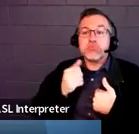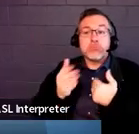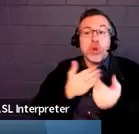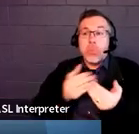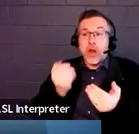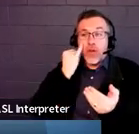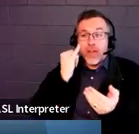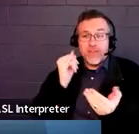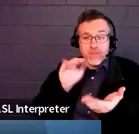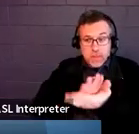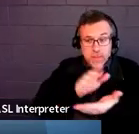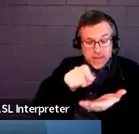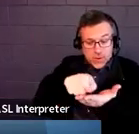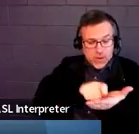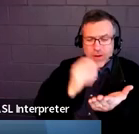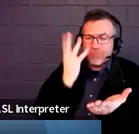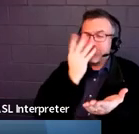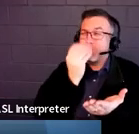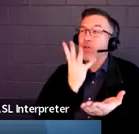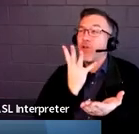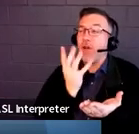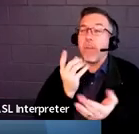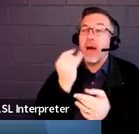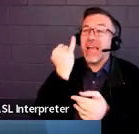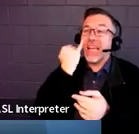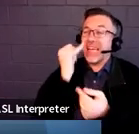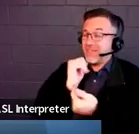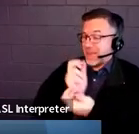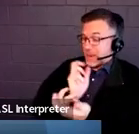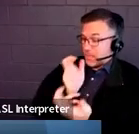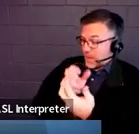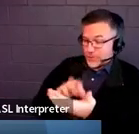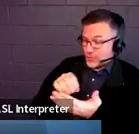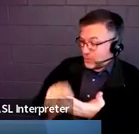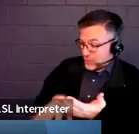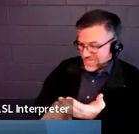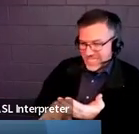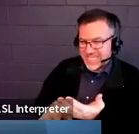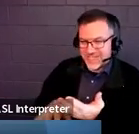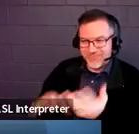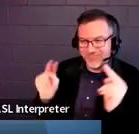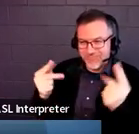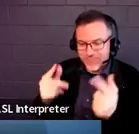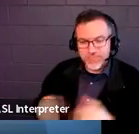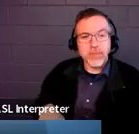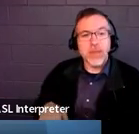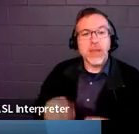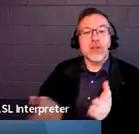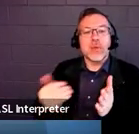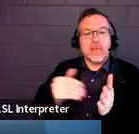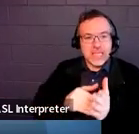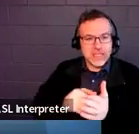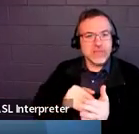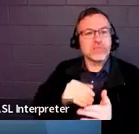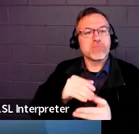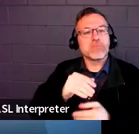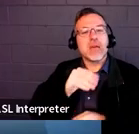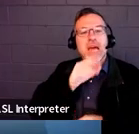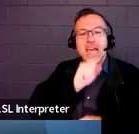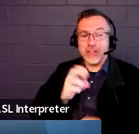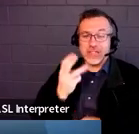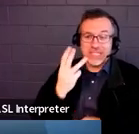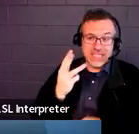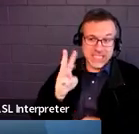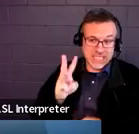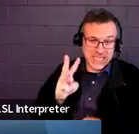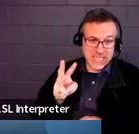aged youth were IEPs, right? We are talking about age 16 or ninth grade or earlier as determined by the